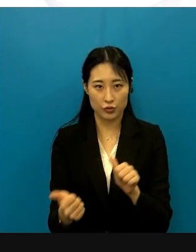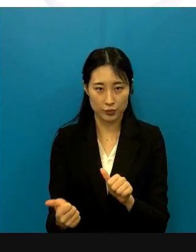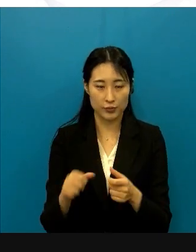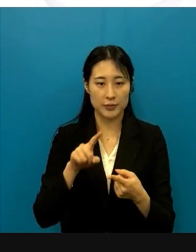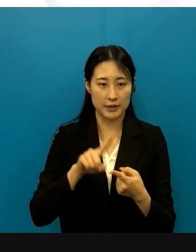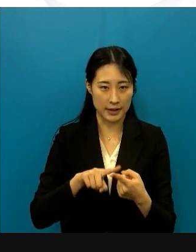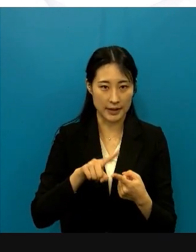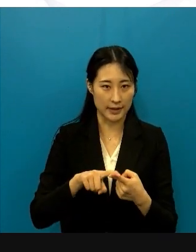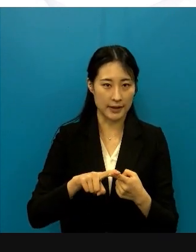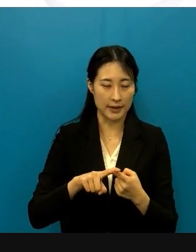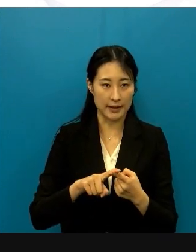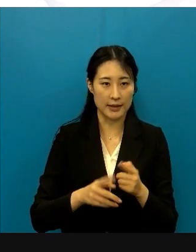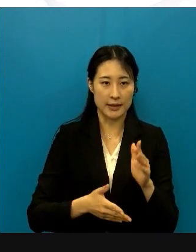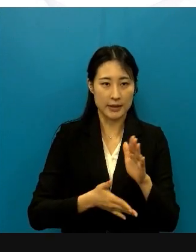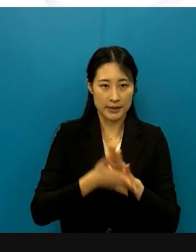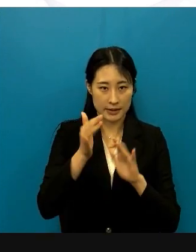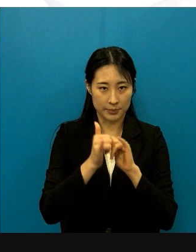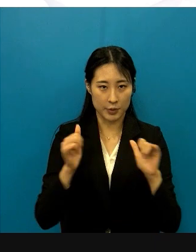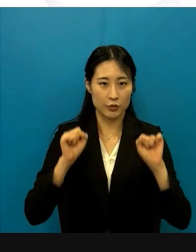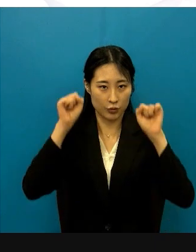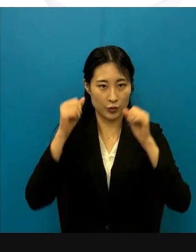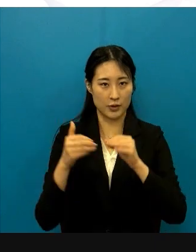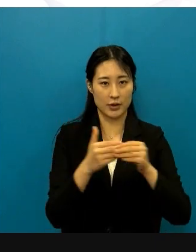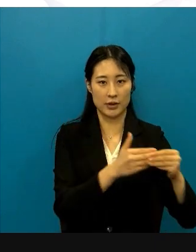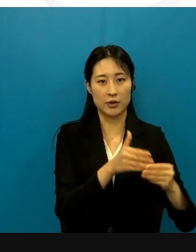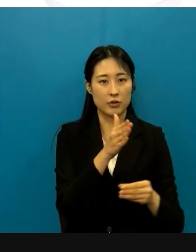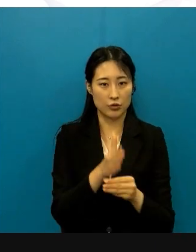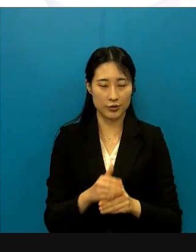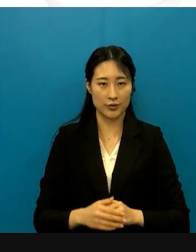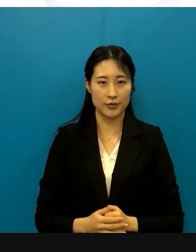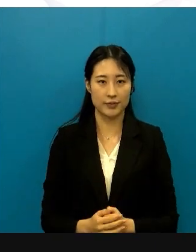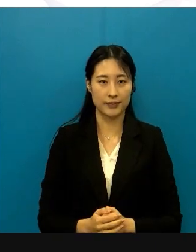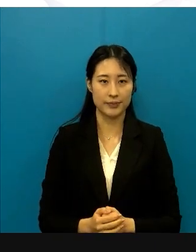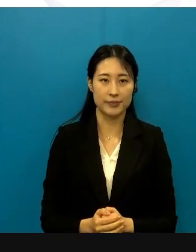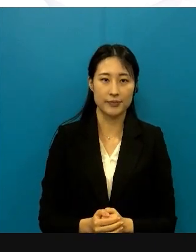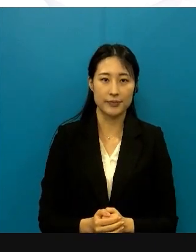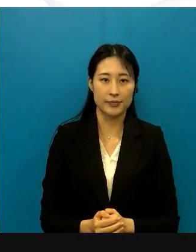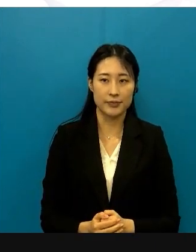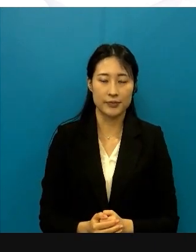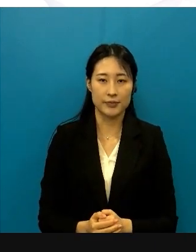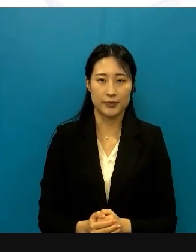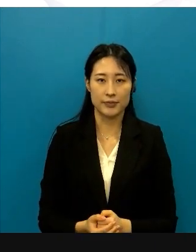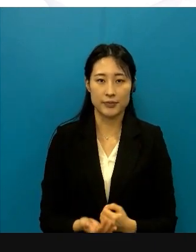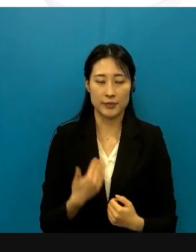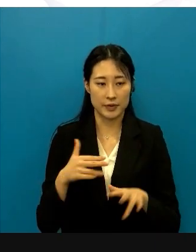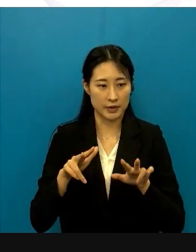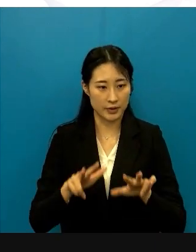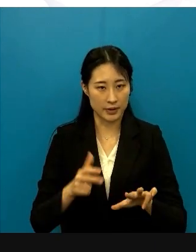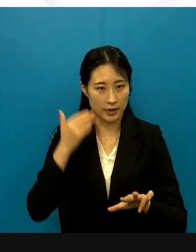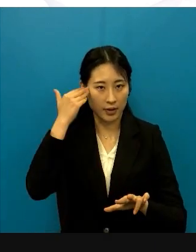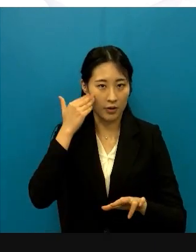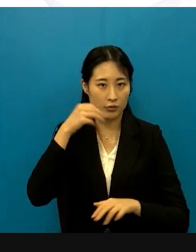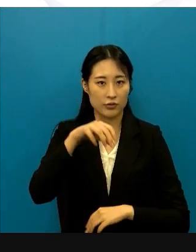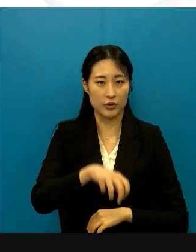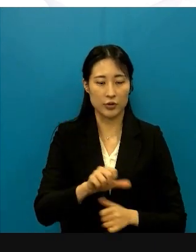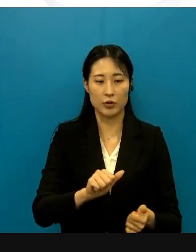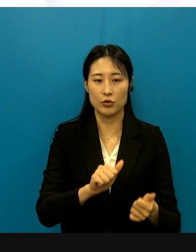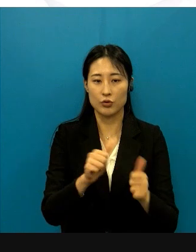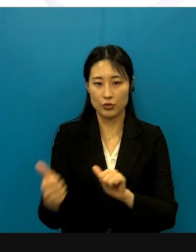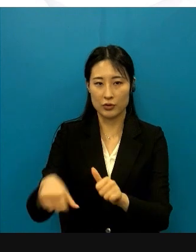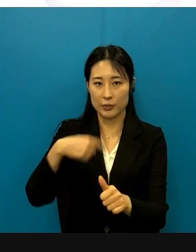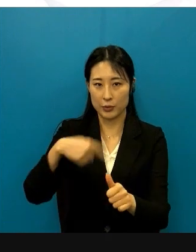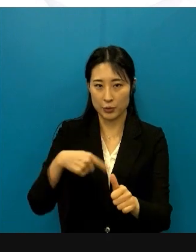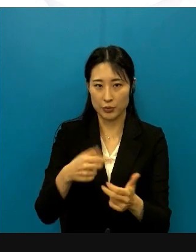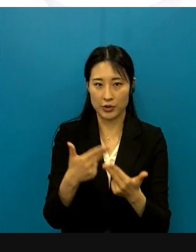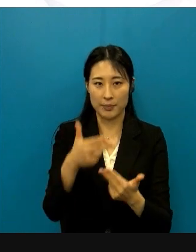Death Education Association, Korea. But it's the cultural change